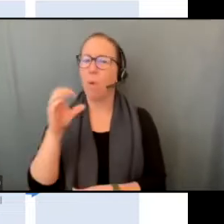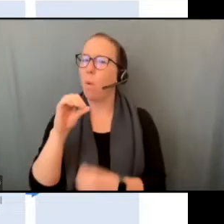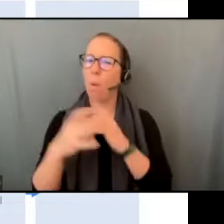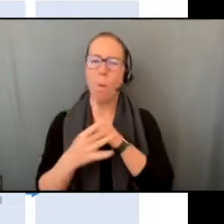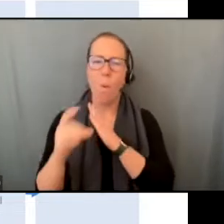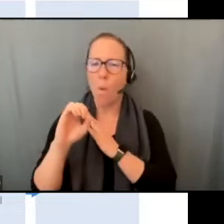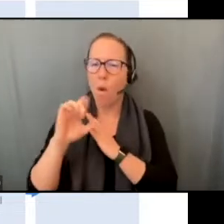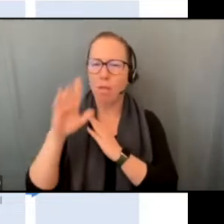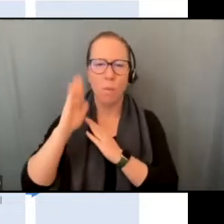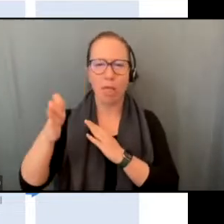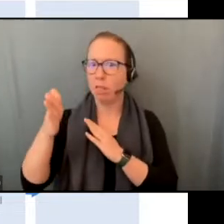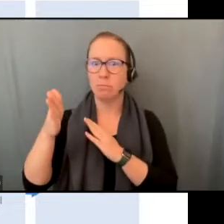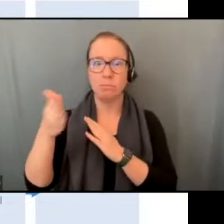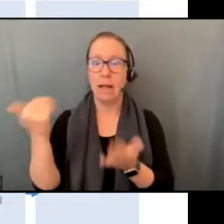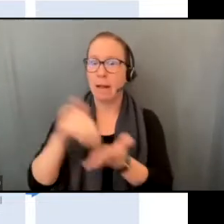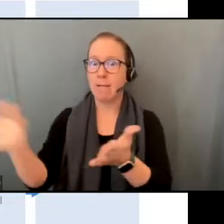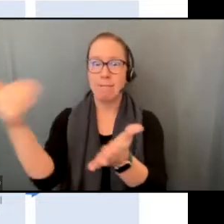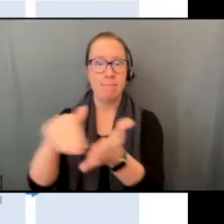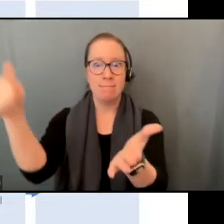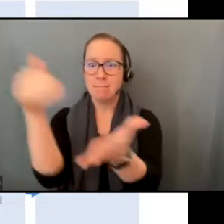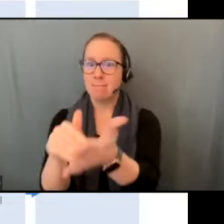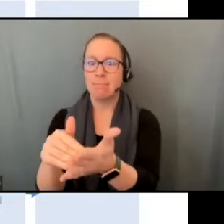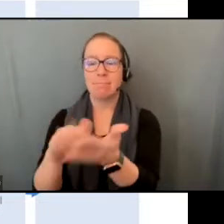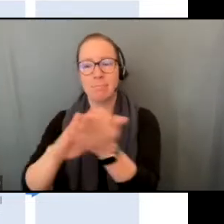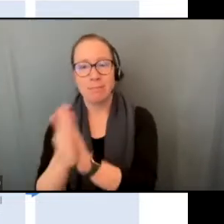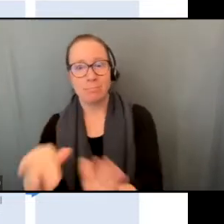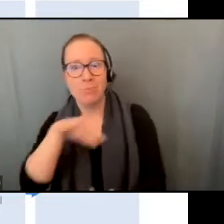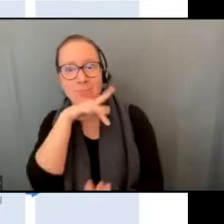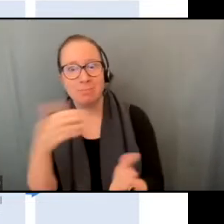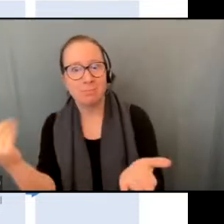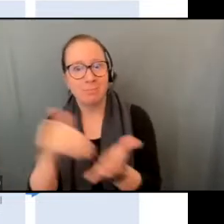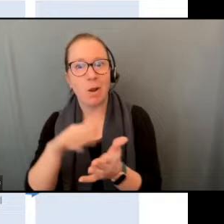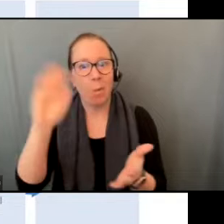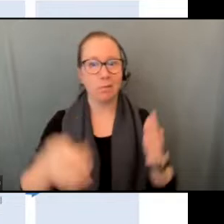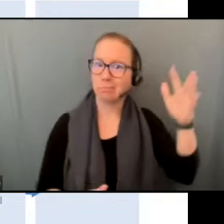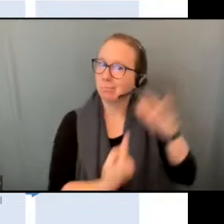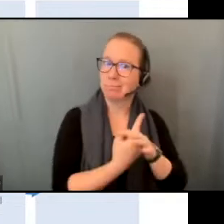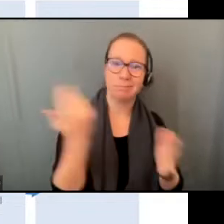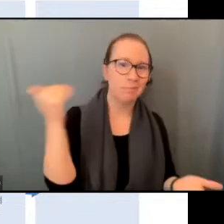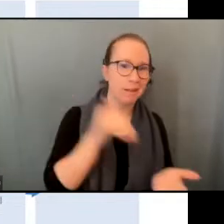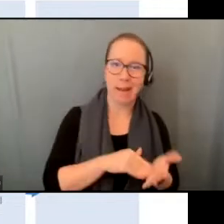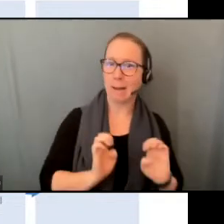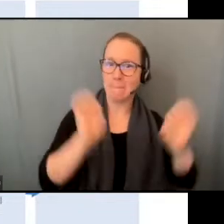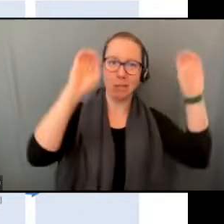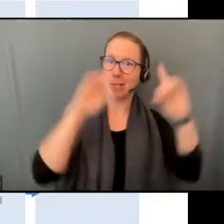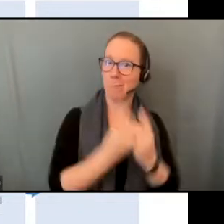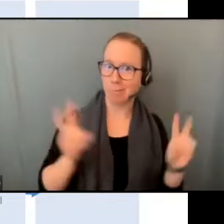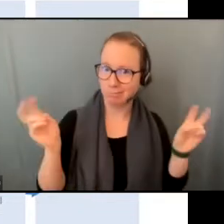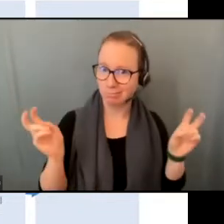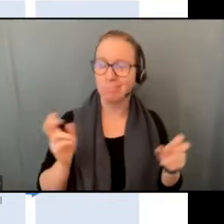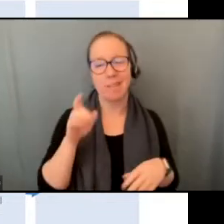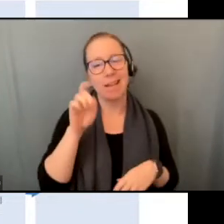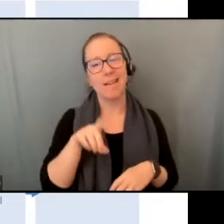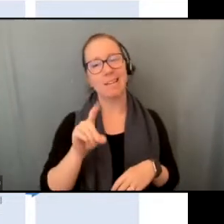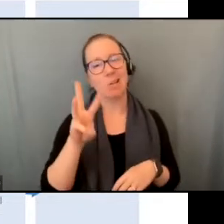just keep making him dirty, and he'll just keep showing back up that emergency room and need the Dawn